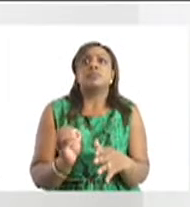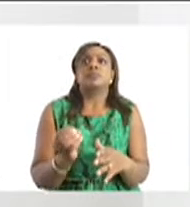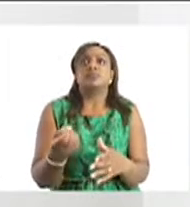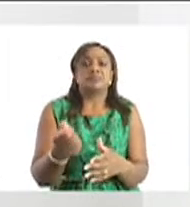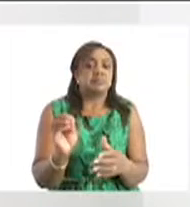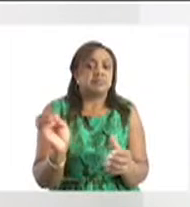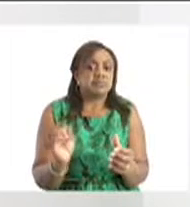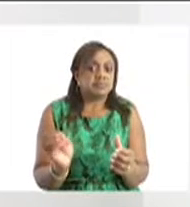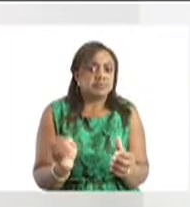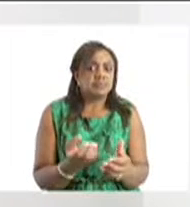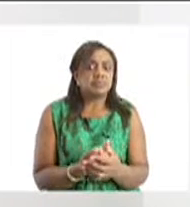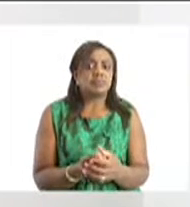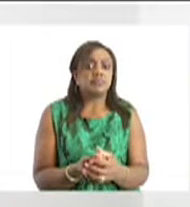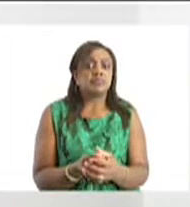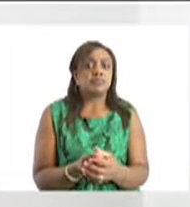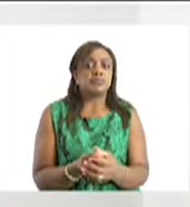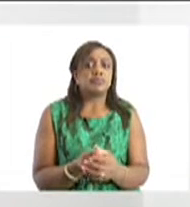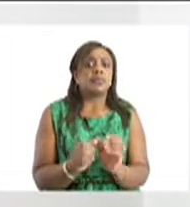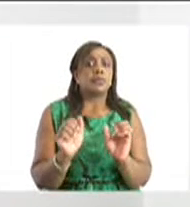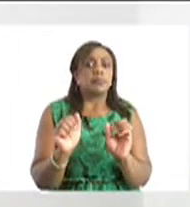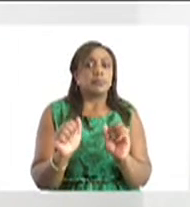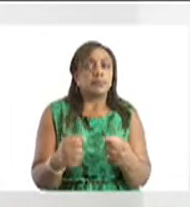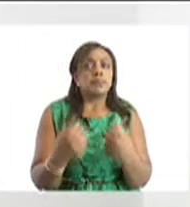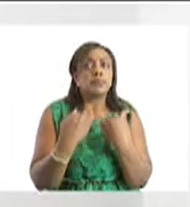money to pay for the